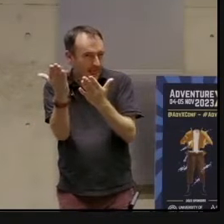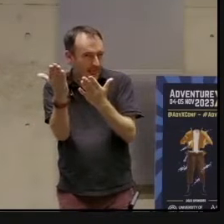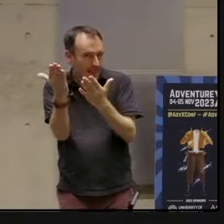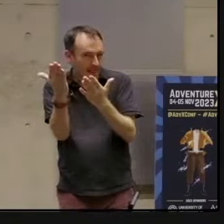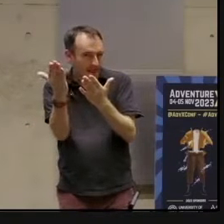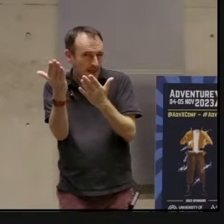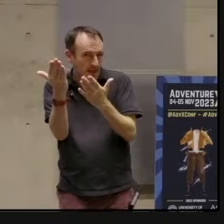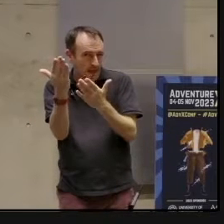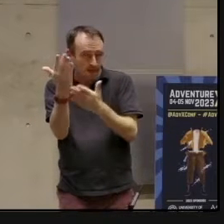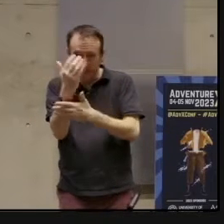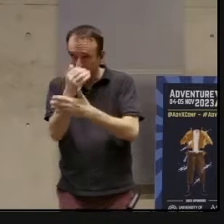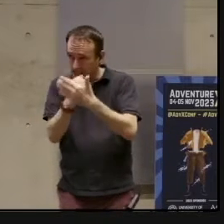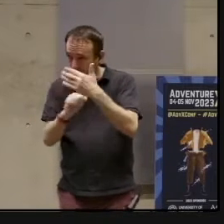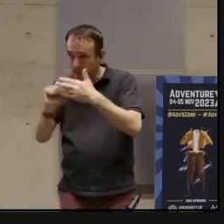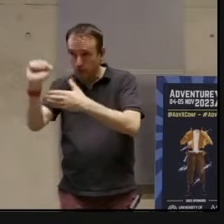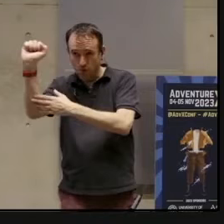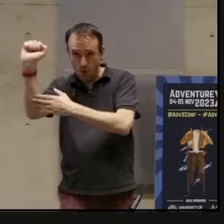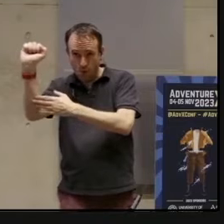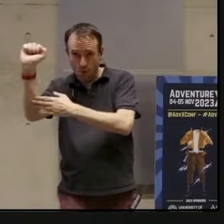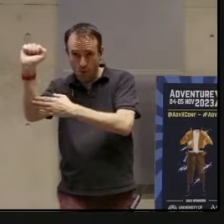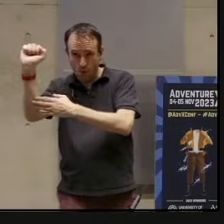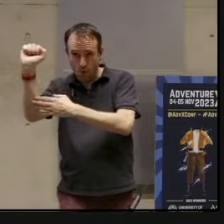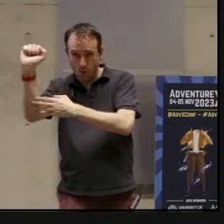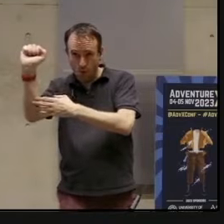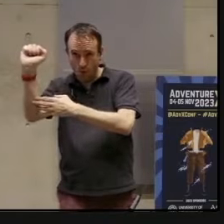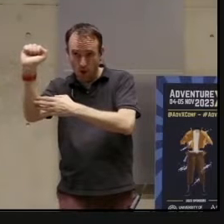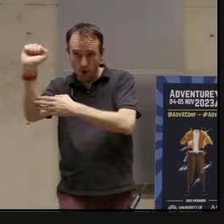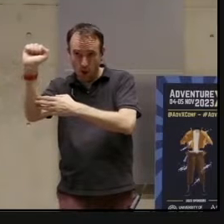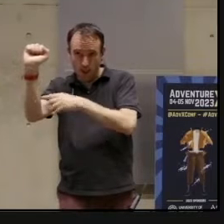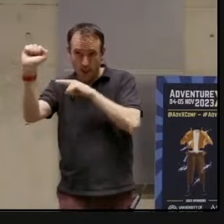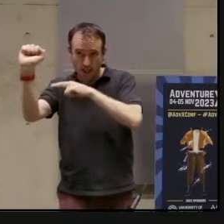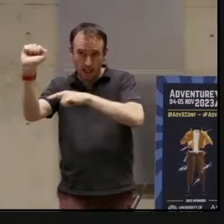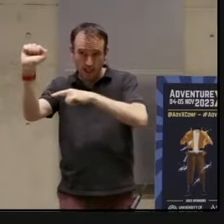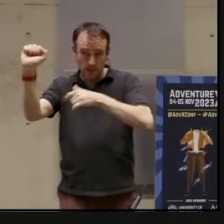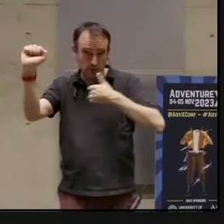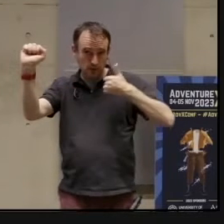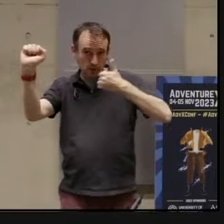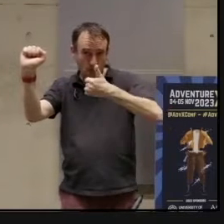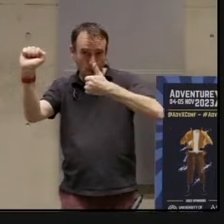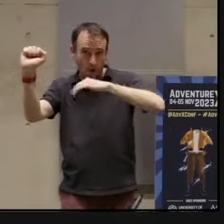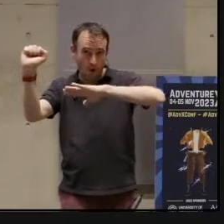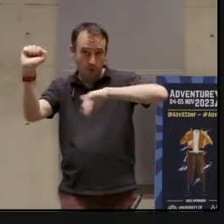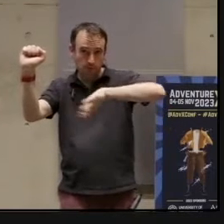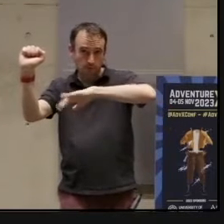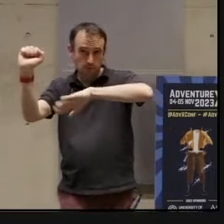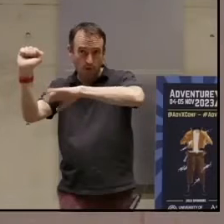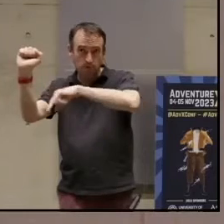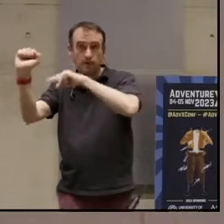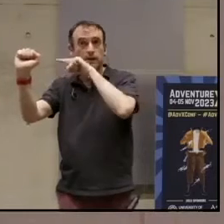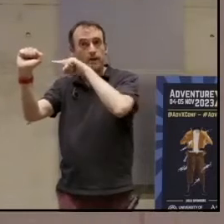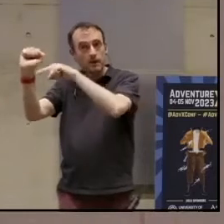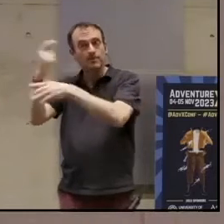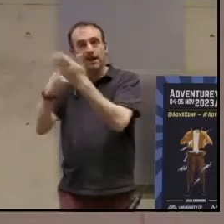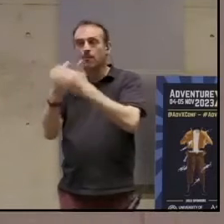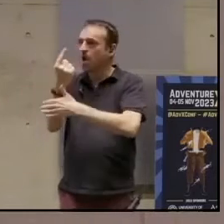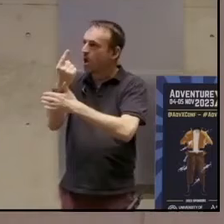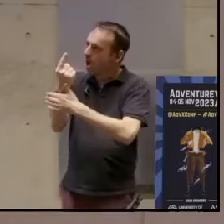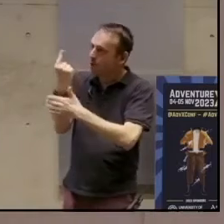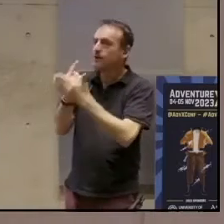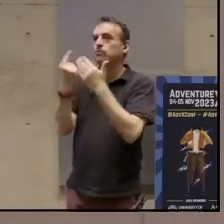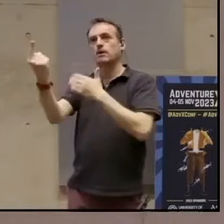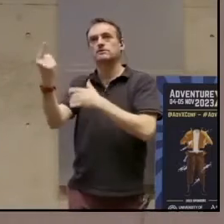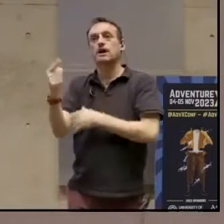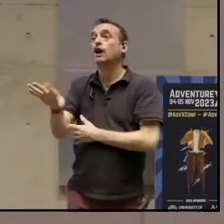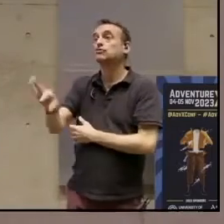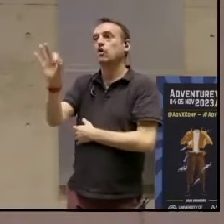around our hero, in order to isolate them to be the only one, the chosen one, to solve the problem, is they have to live in a society full